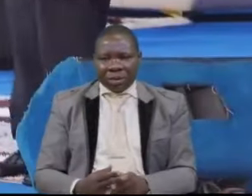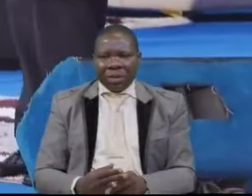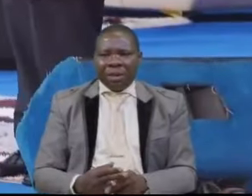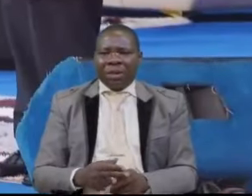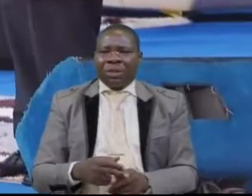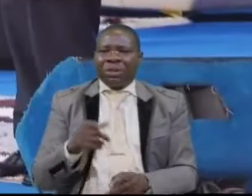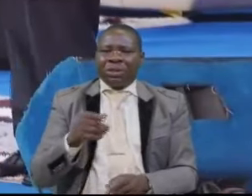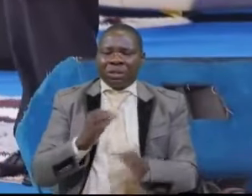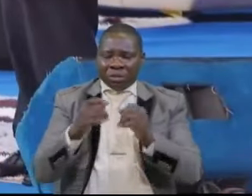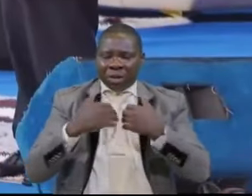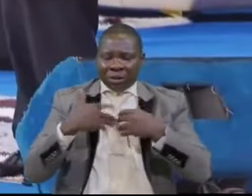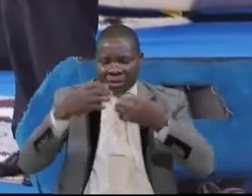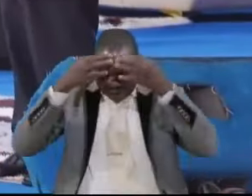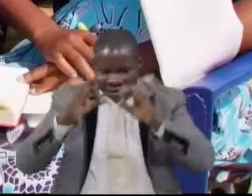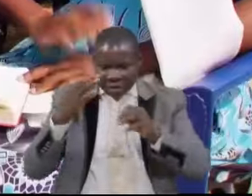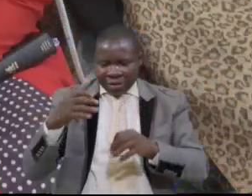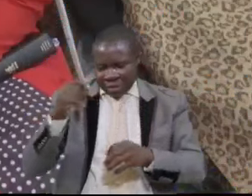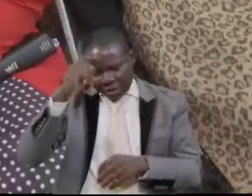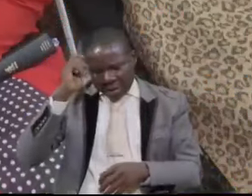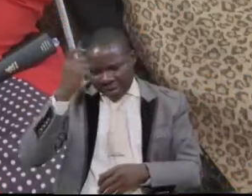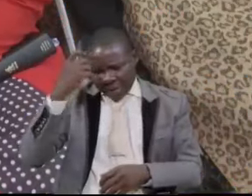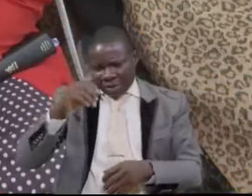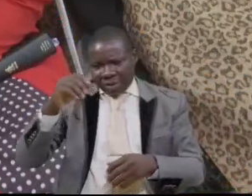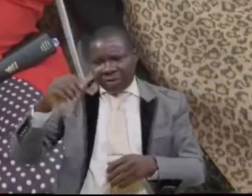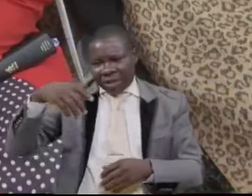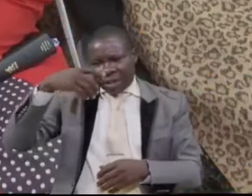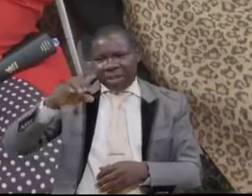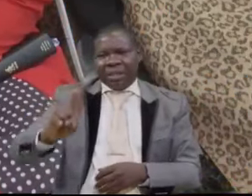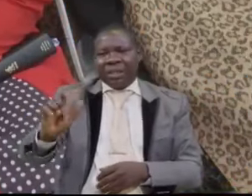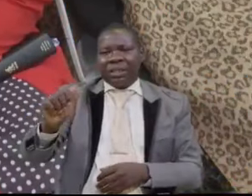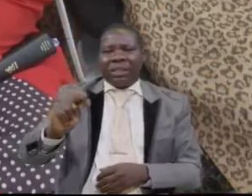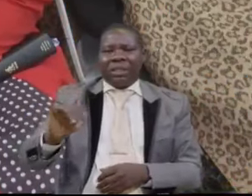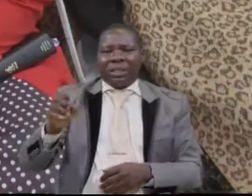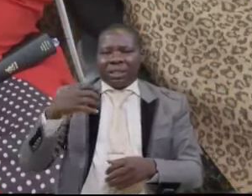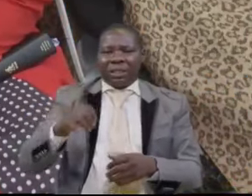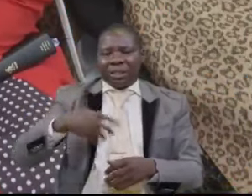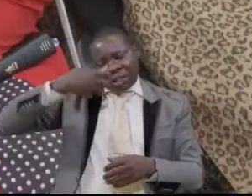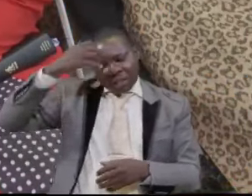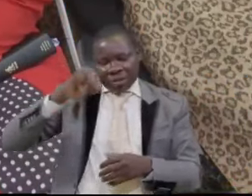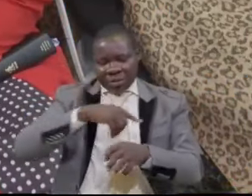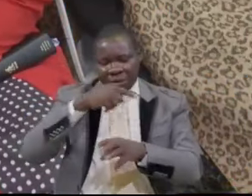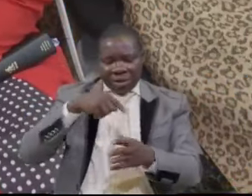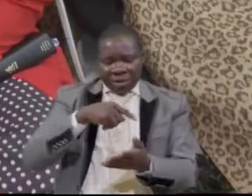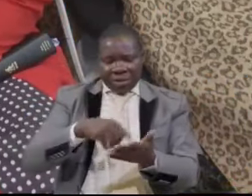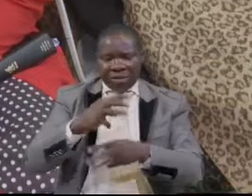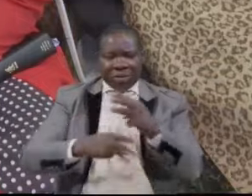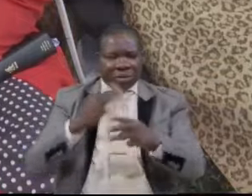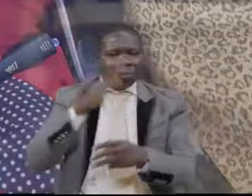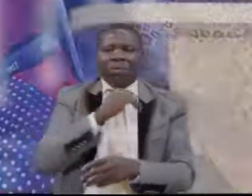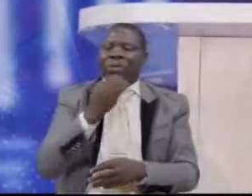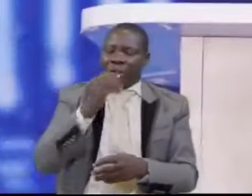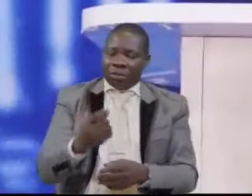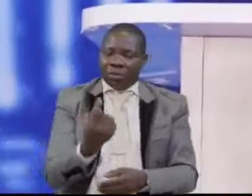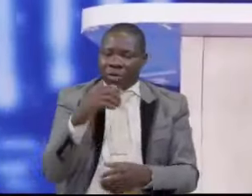this world will not eat you up. Welcome now to chapter 7. And chapter 7, the Lord was going to show